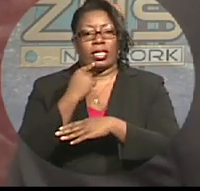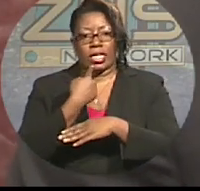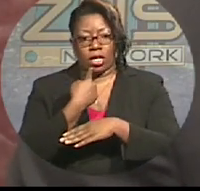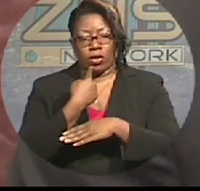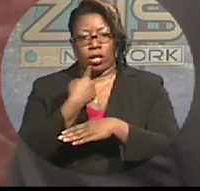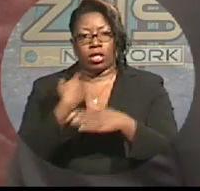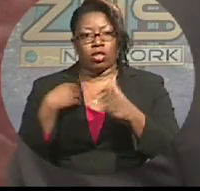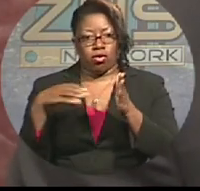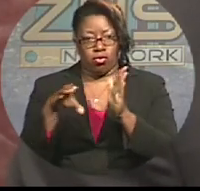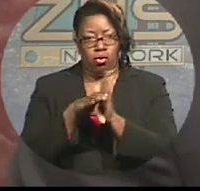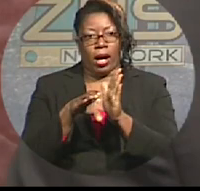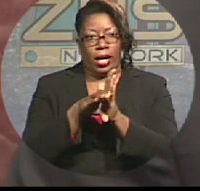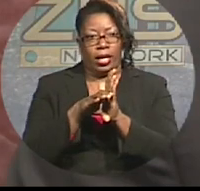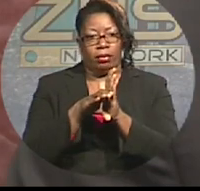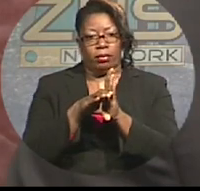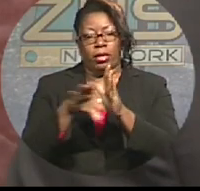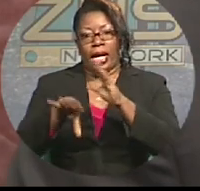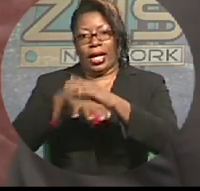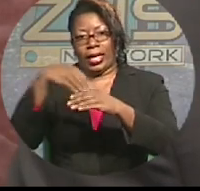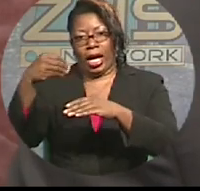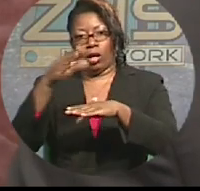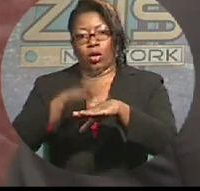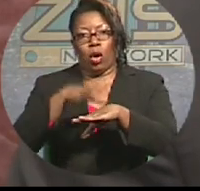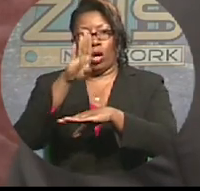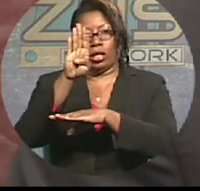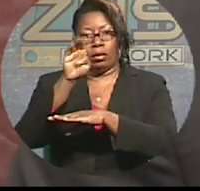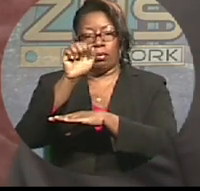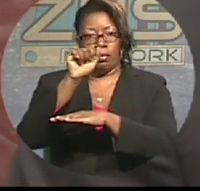crimes while out on bail.